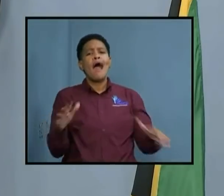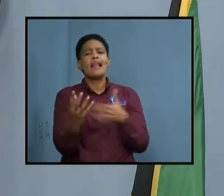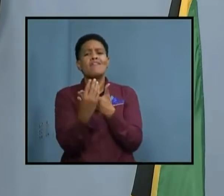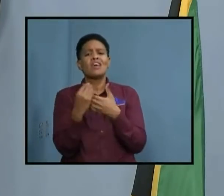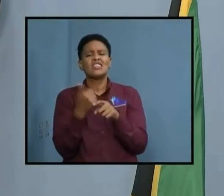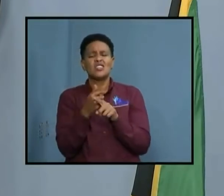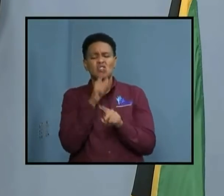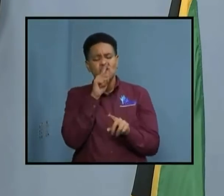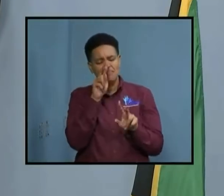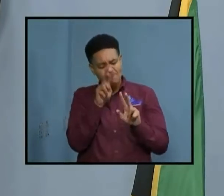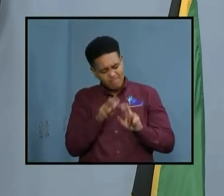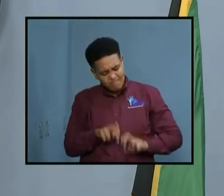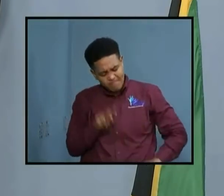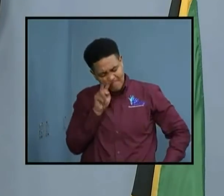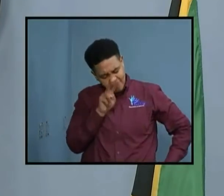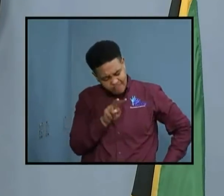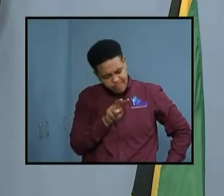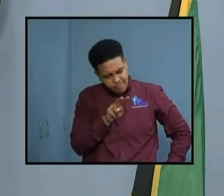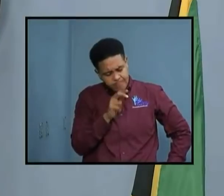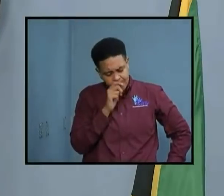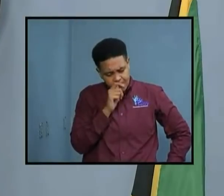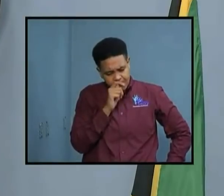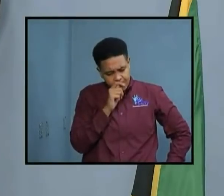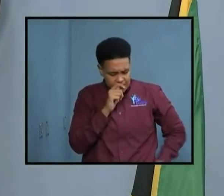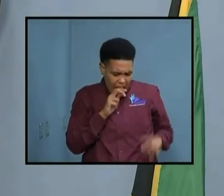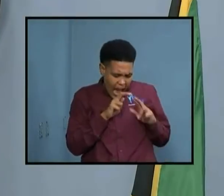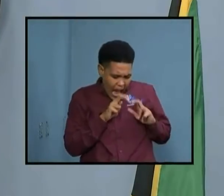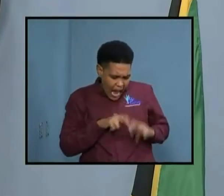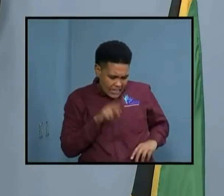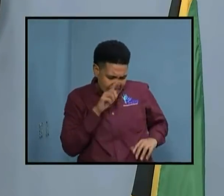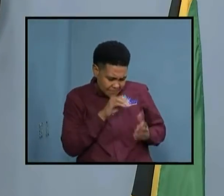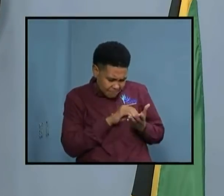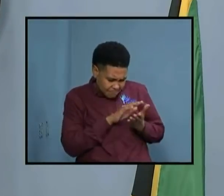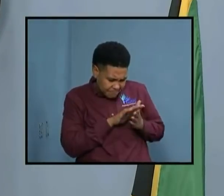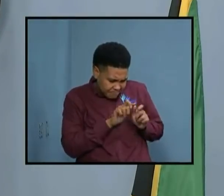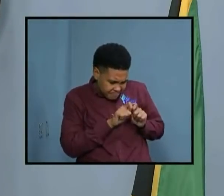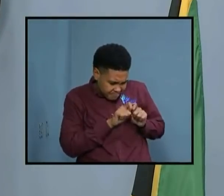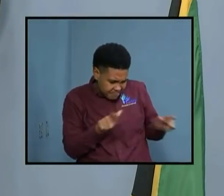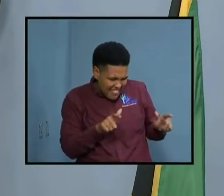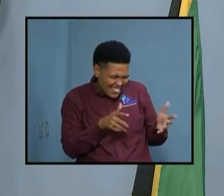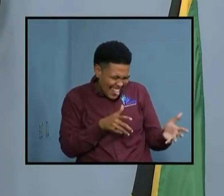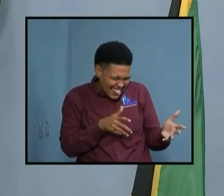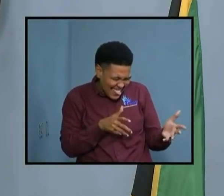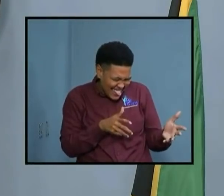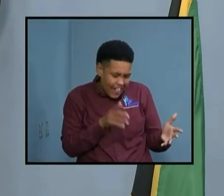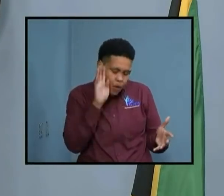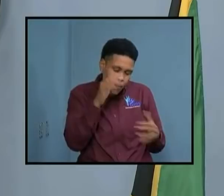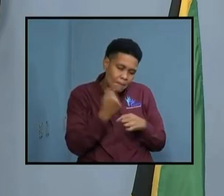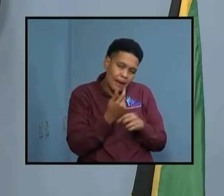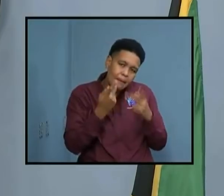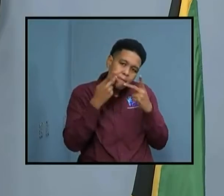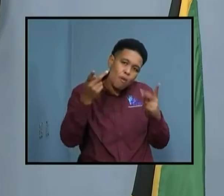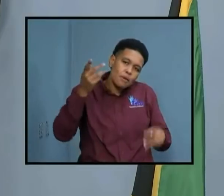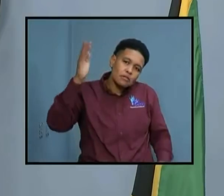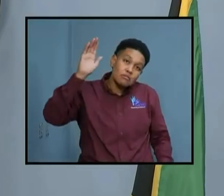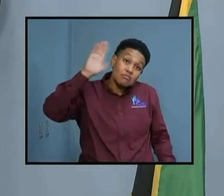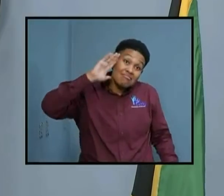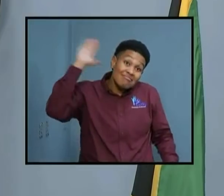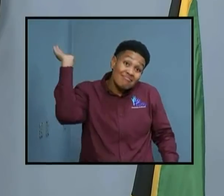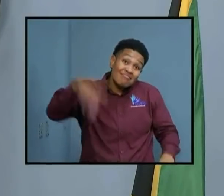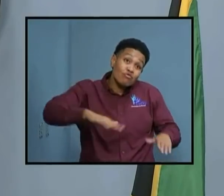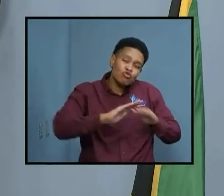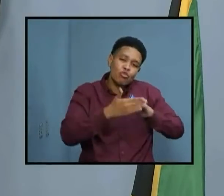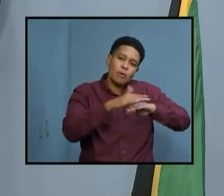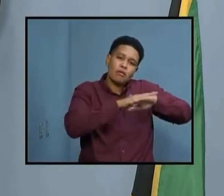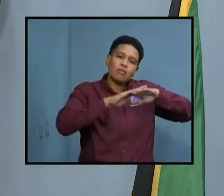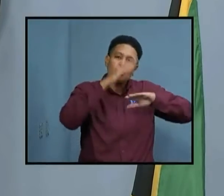in assessing and laying that out, and we'll make that public to the country. In addition to